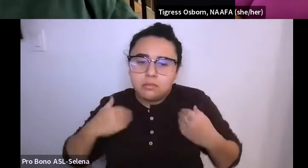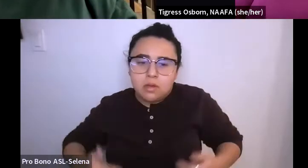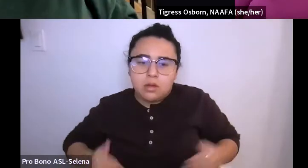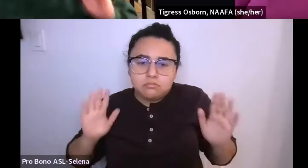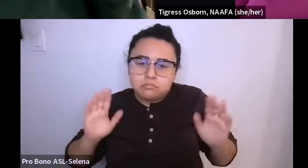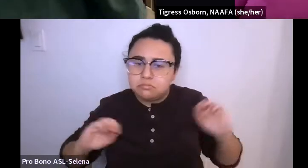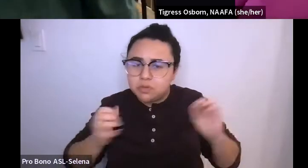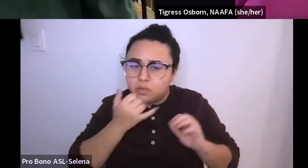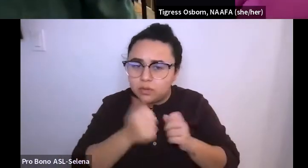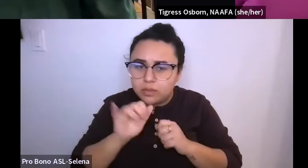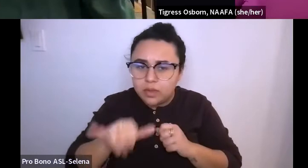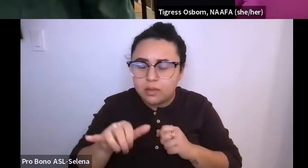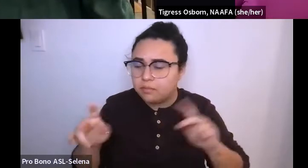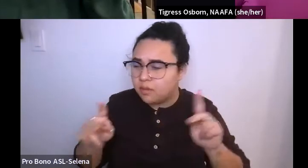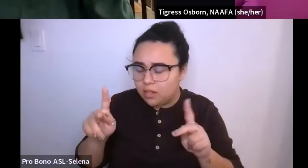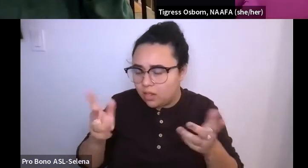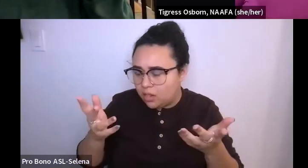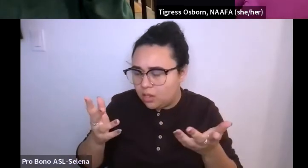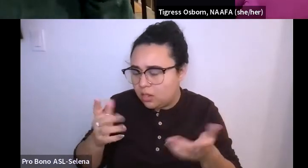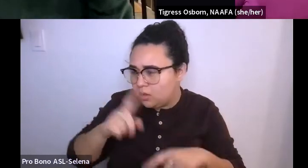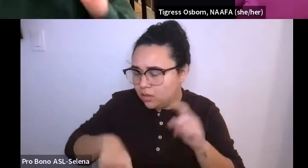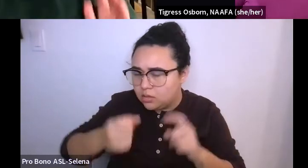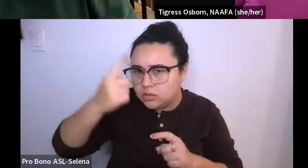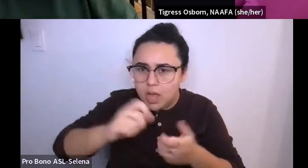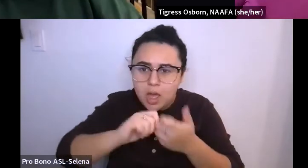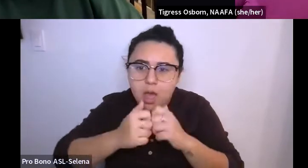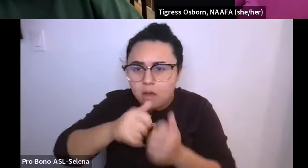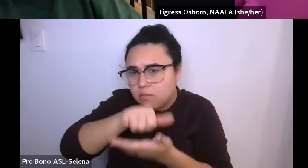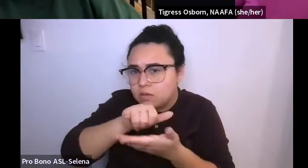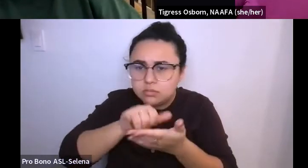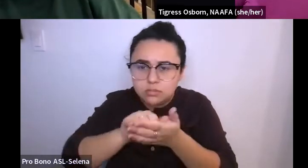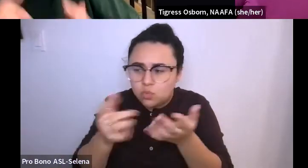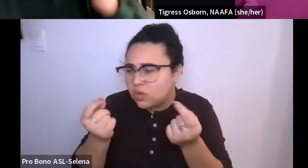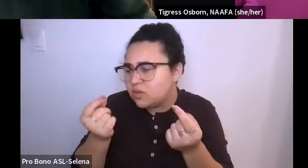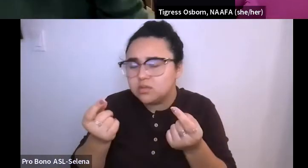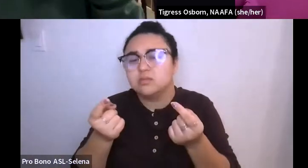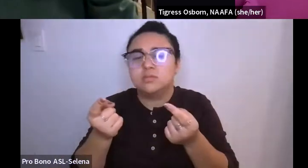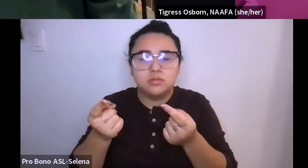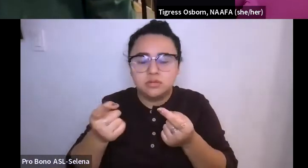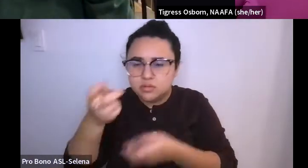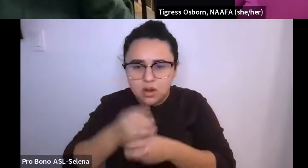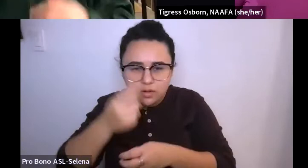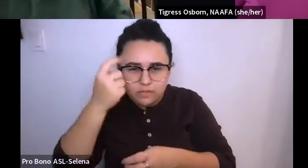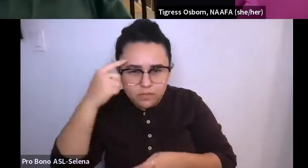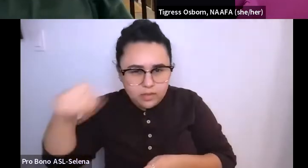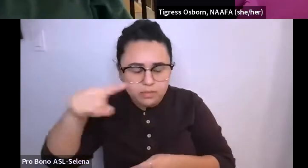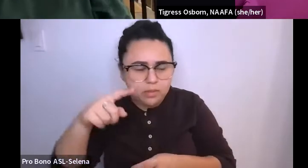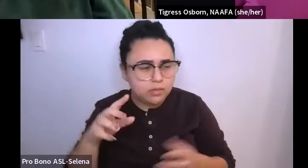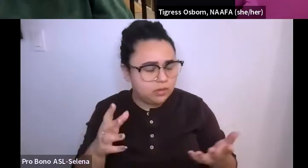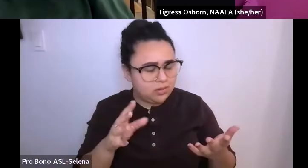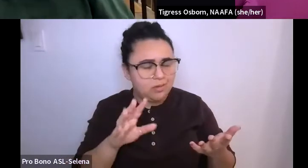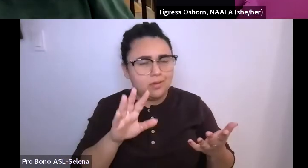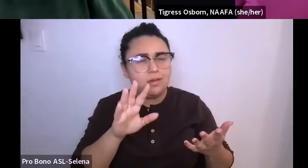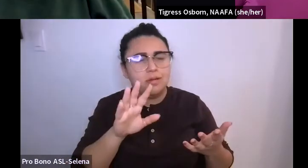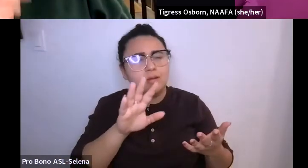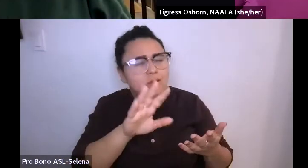that. People just couldn't relate to it. So it was very hard for them. They would be like, oh, you're joking about